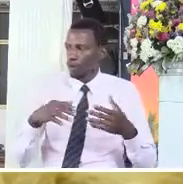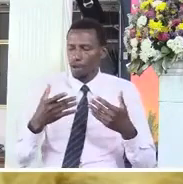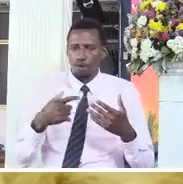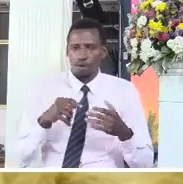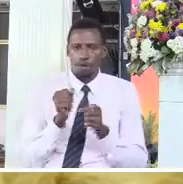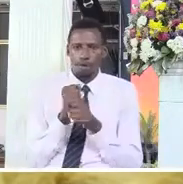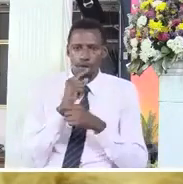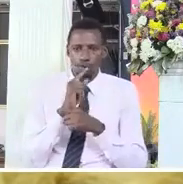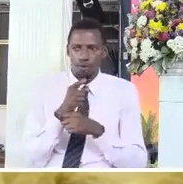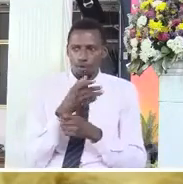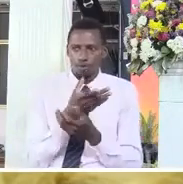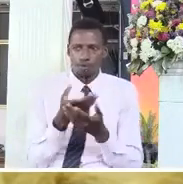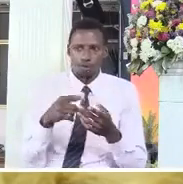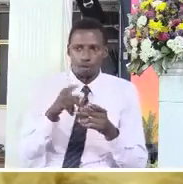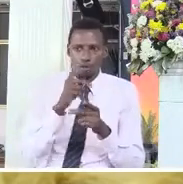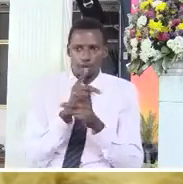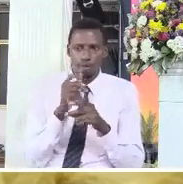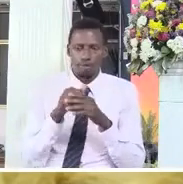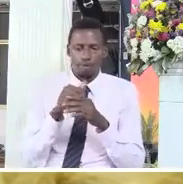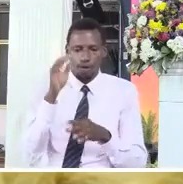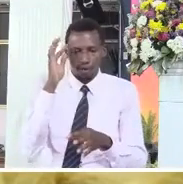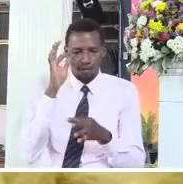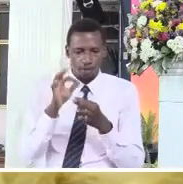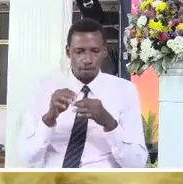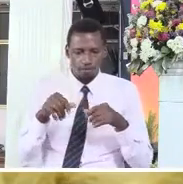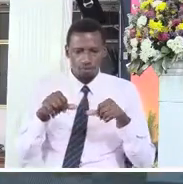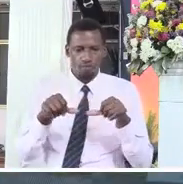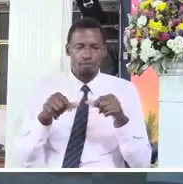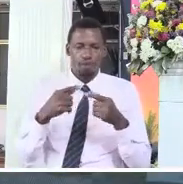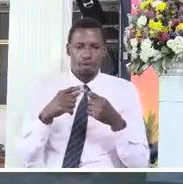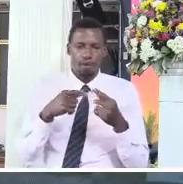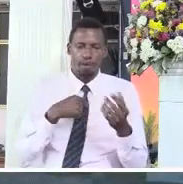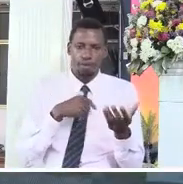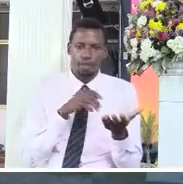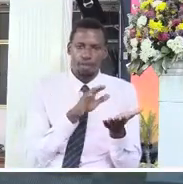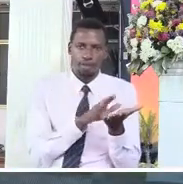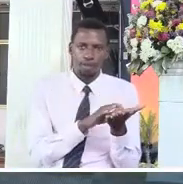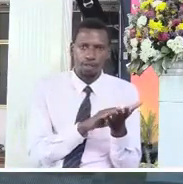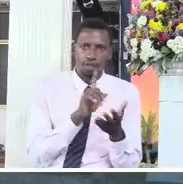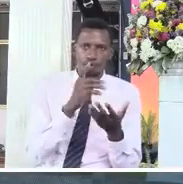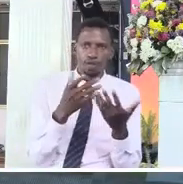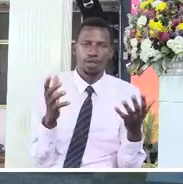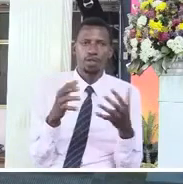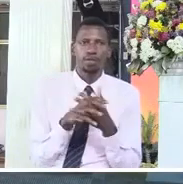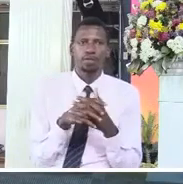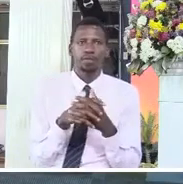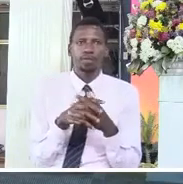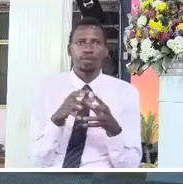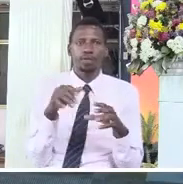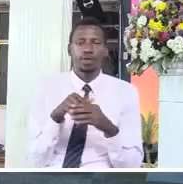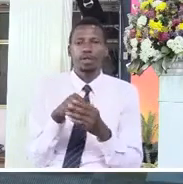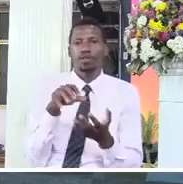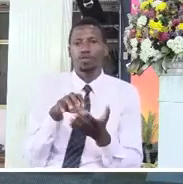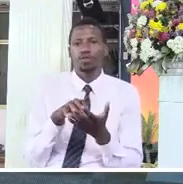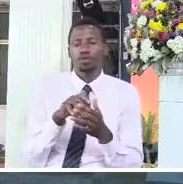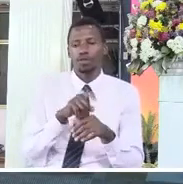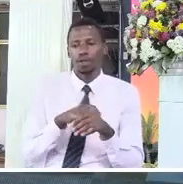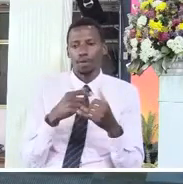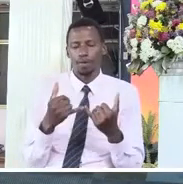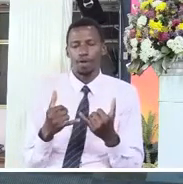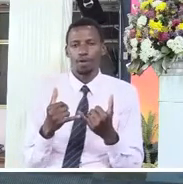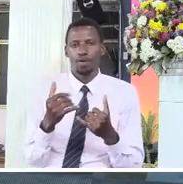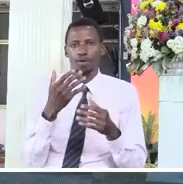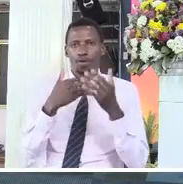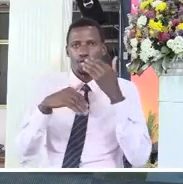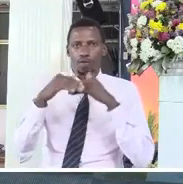their faith? That's been a question. But I would suggest one thing. In the current situation, the universities, like in